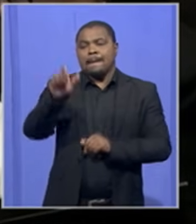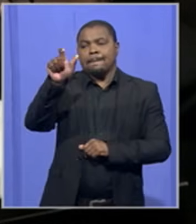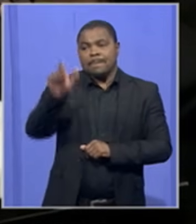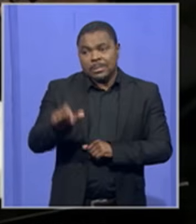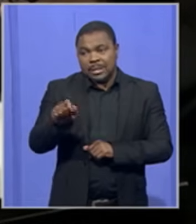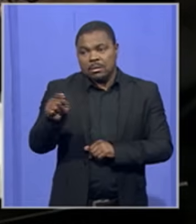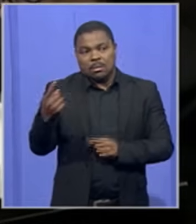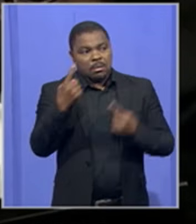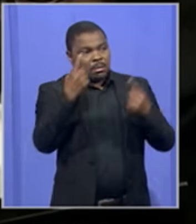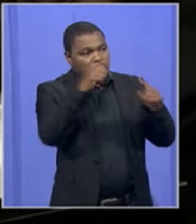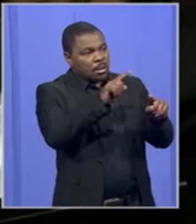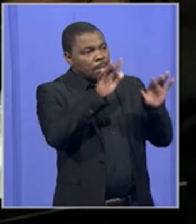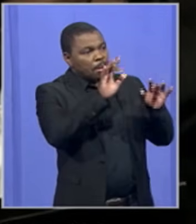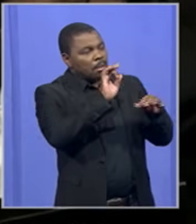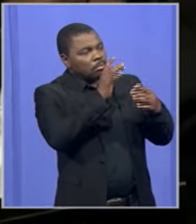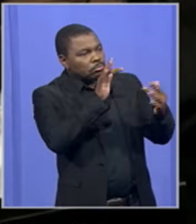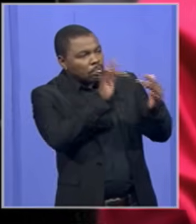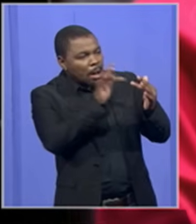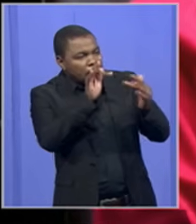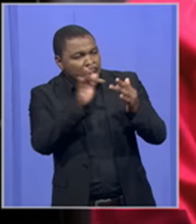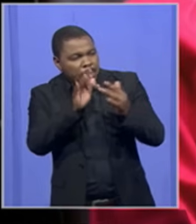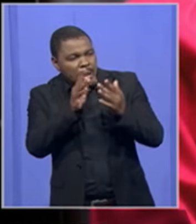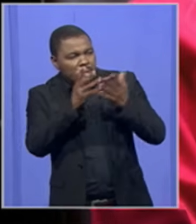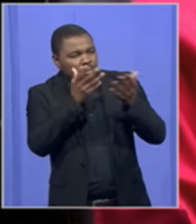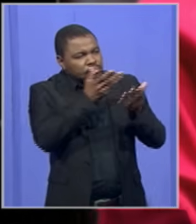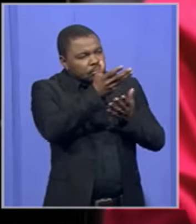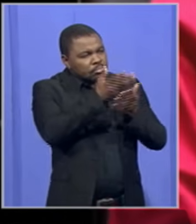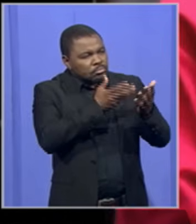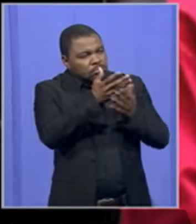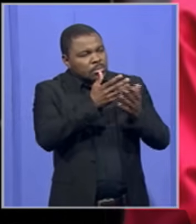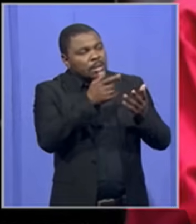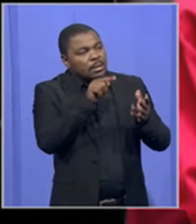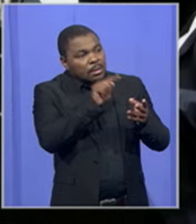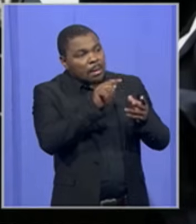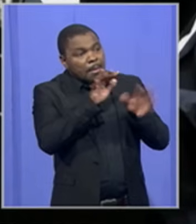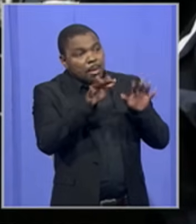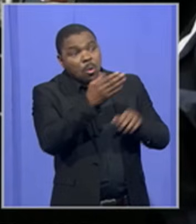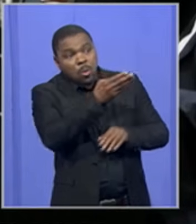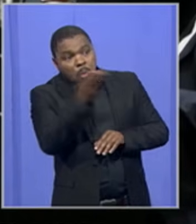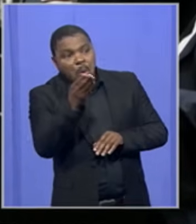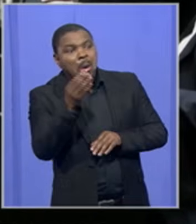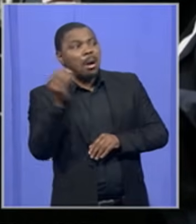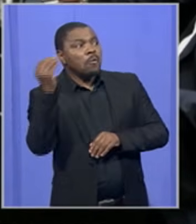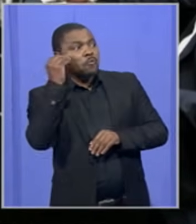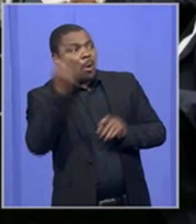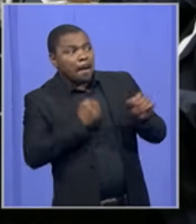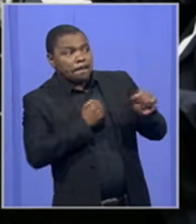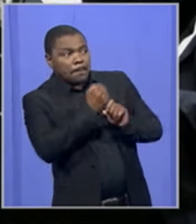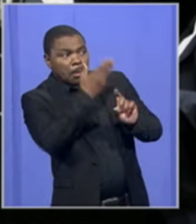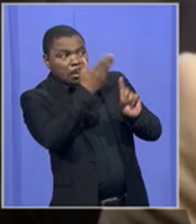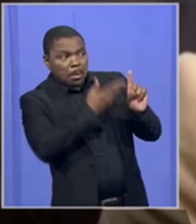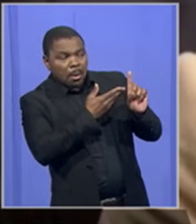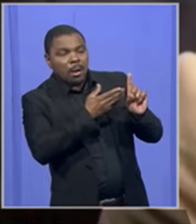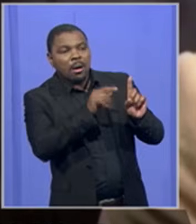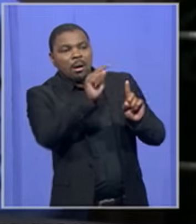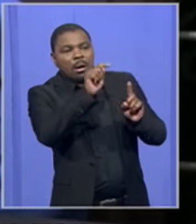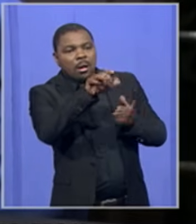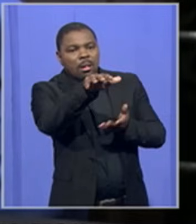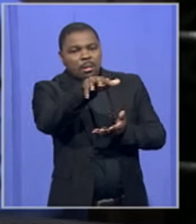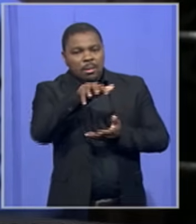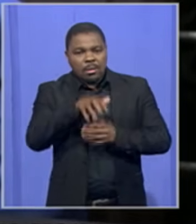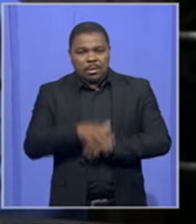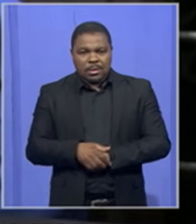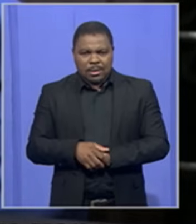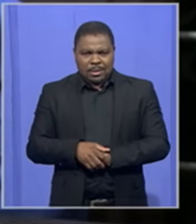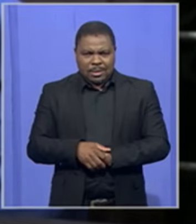around speaking to people who will be able to corroborate what Lieutenant General Mkhwanazi said. I